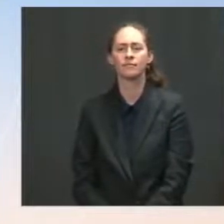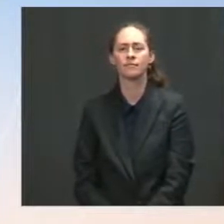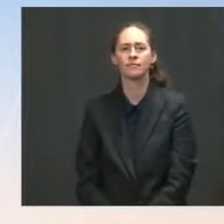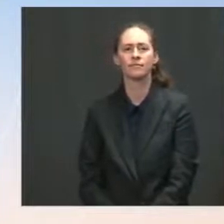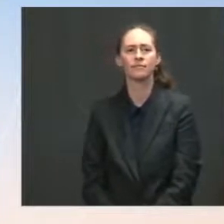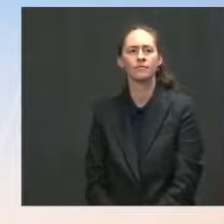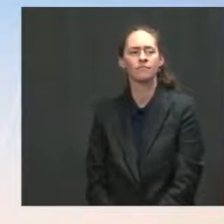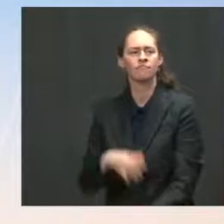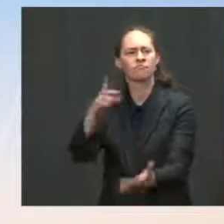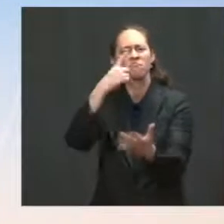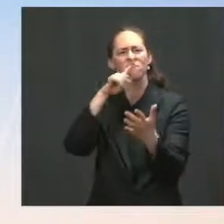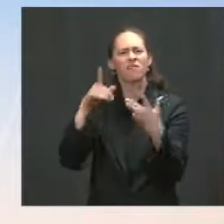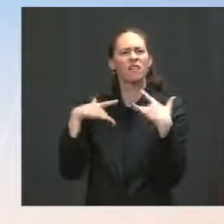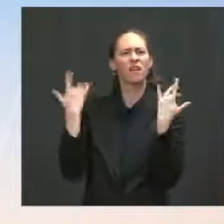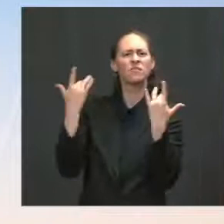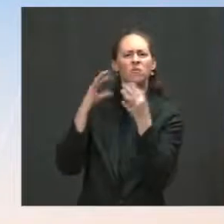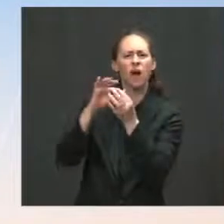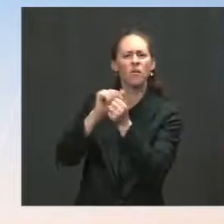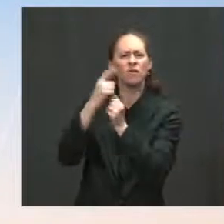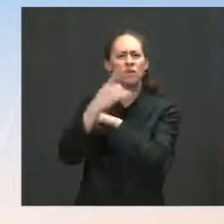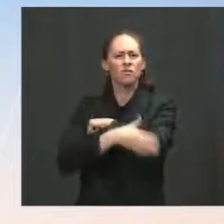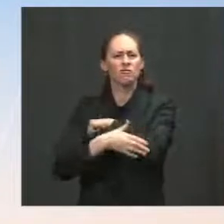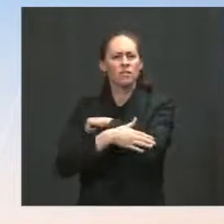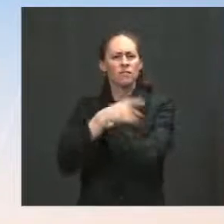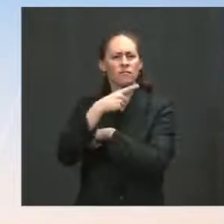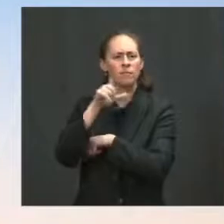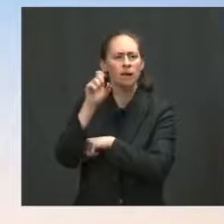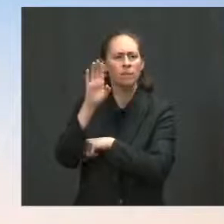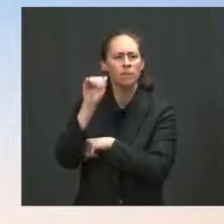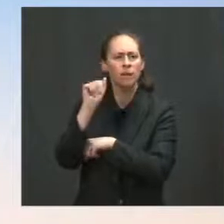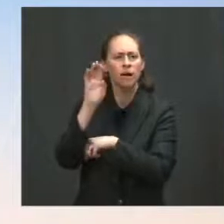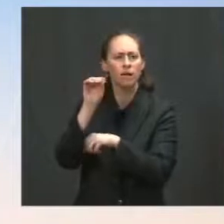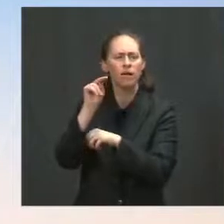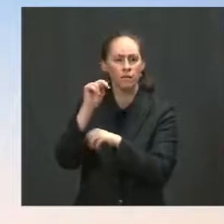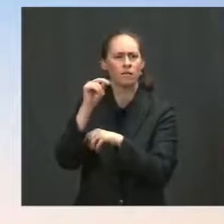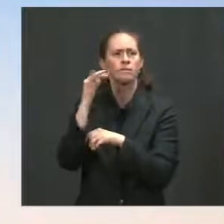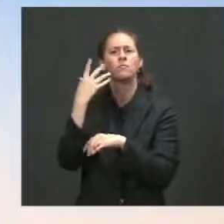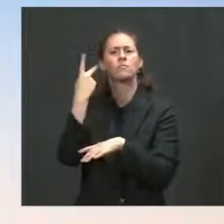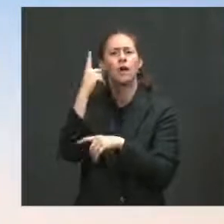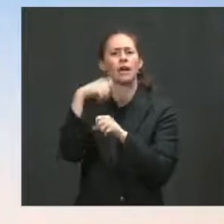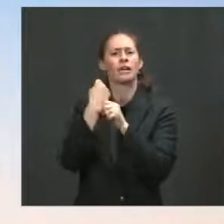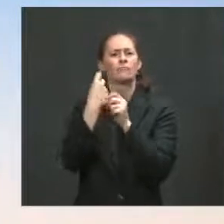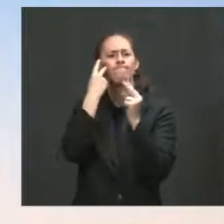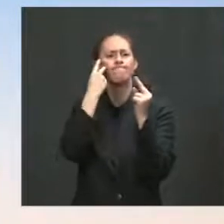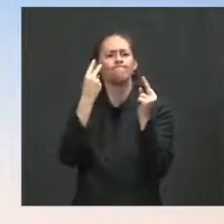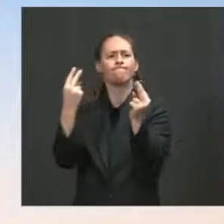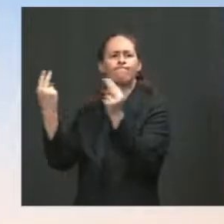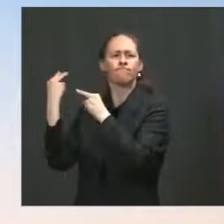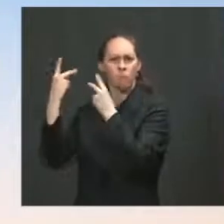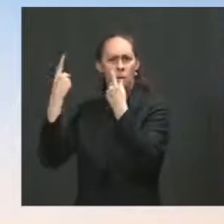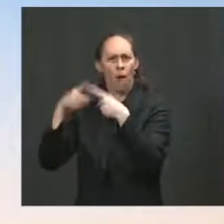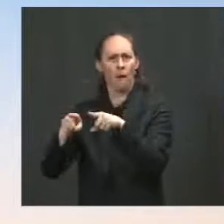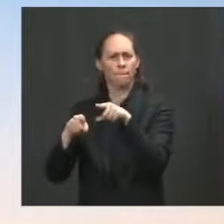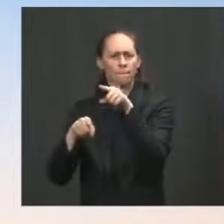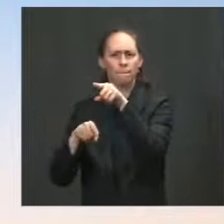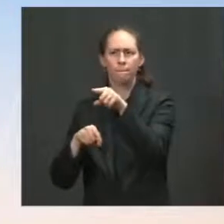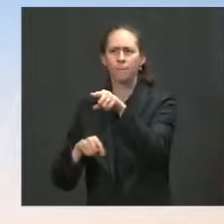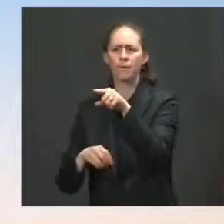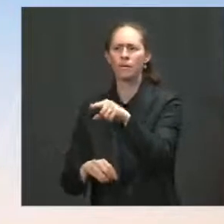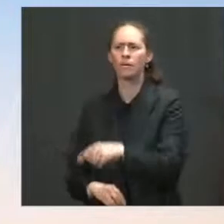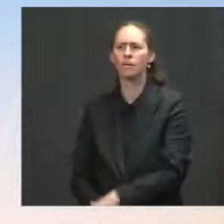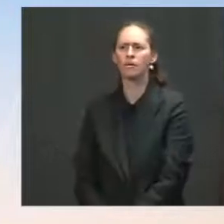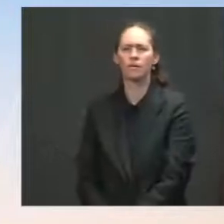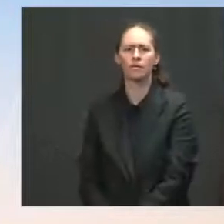also give us a sense, given the fact this is the one-year anniversary of that blast that devastated Beirut, how important is